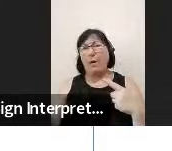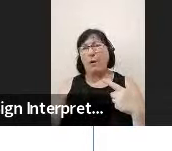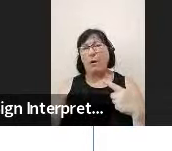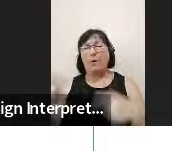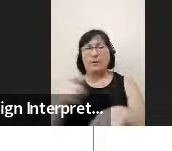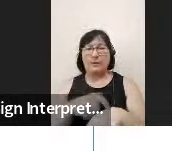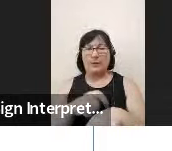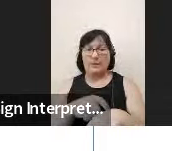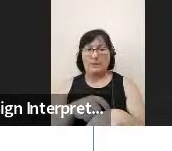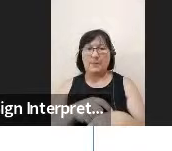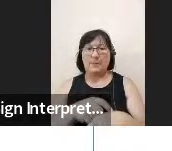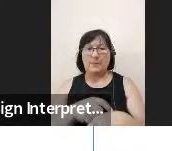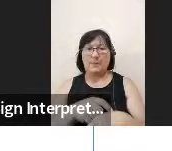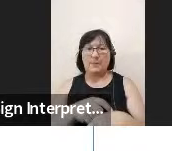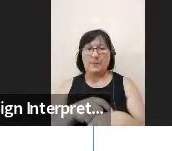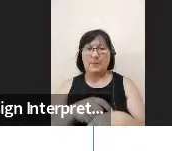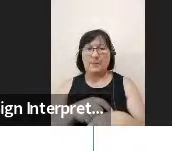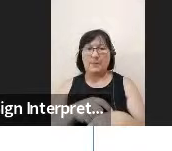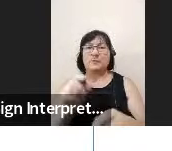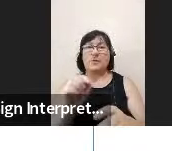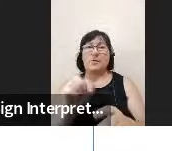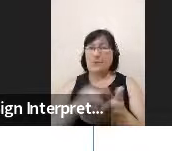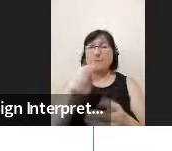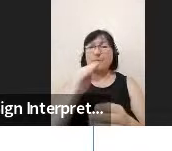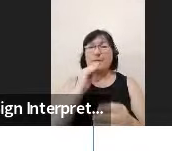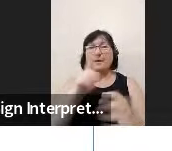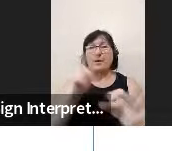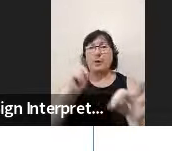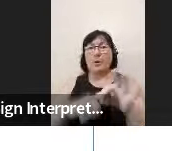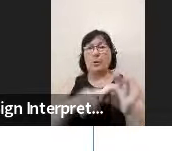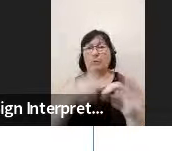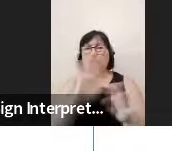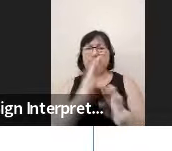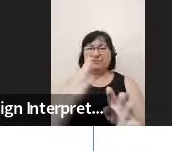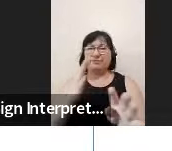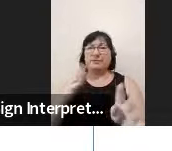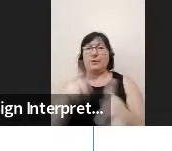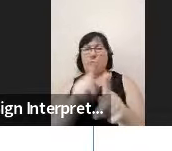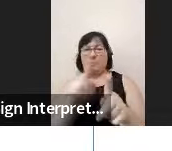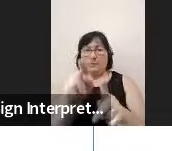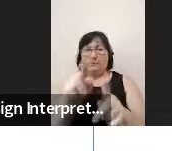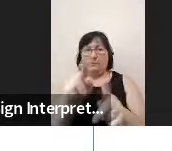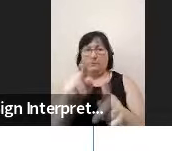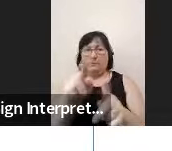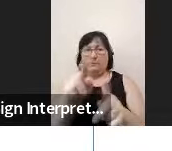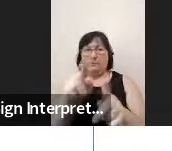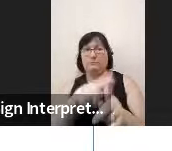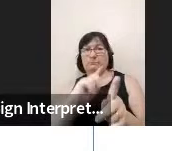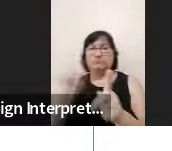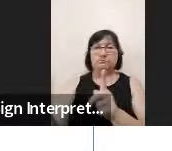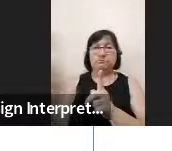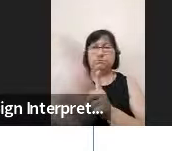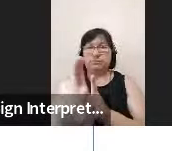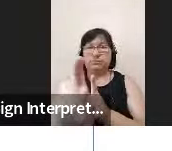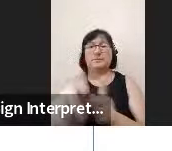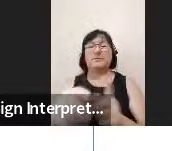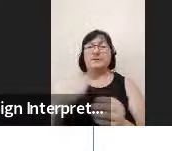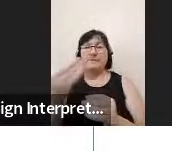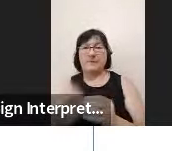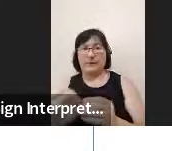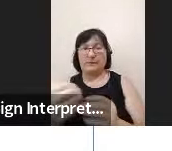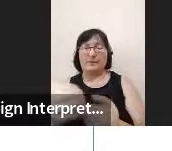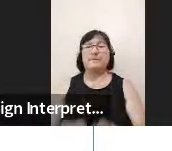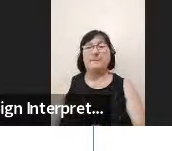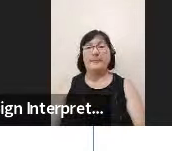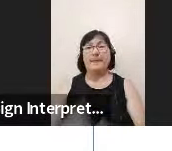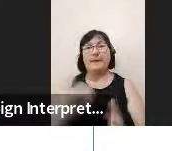So that means your application for a TDN or VDN is processed quicker. We also have reduced security